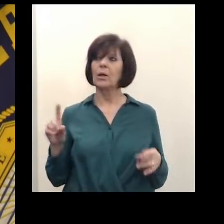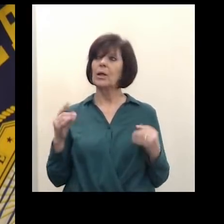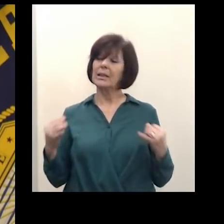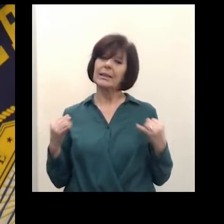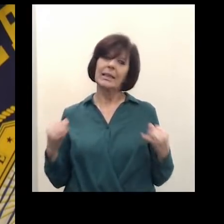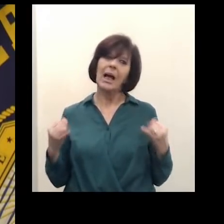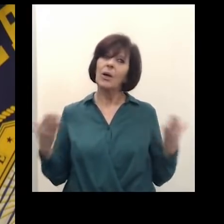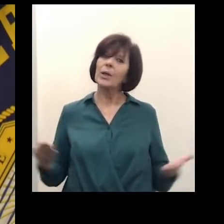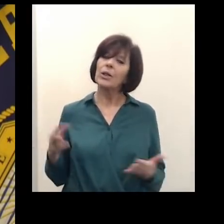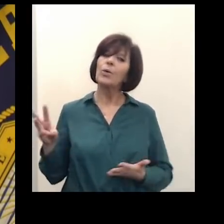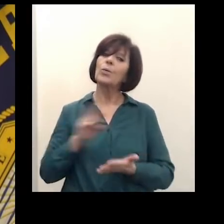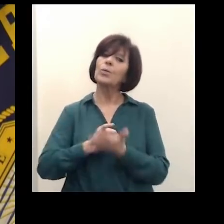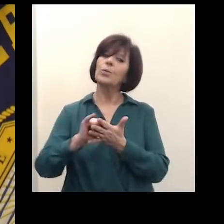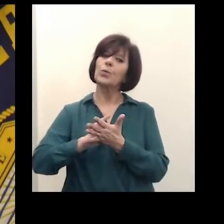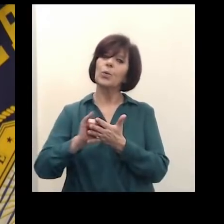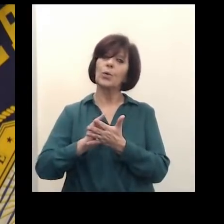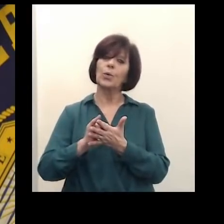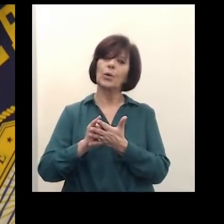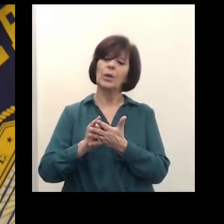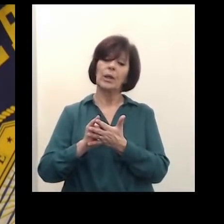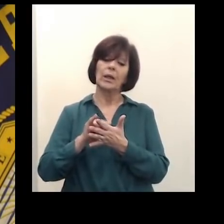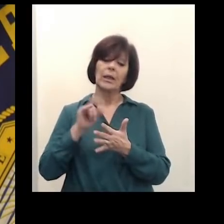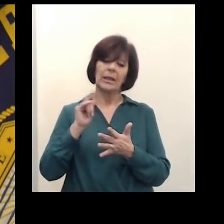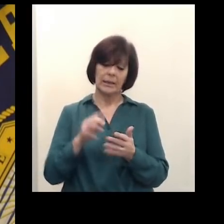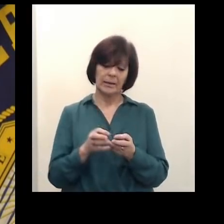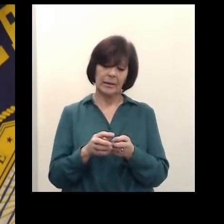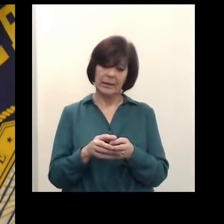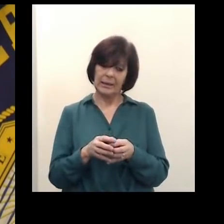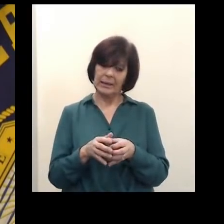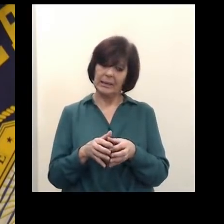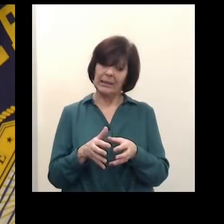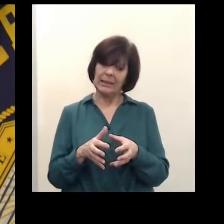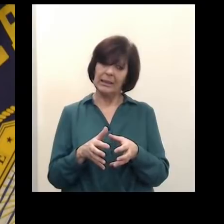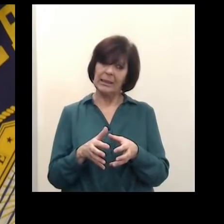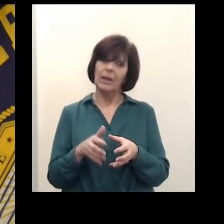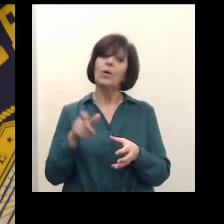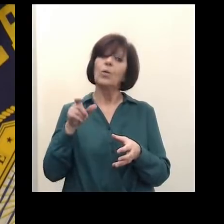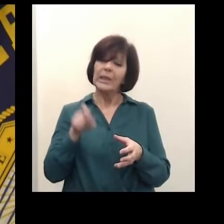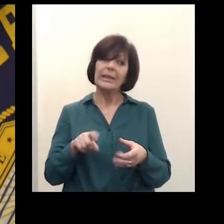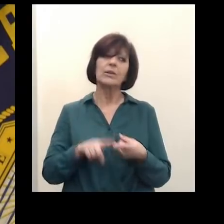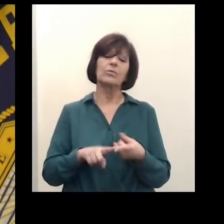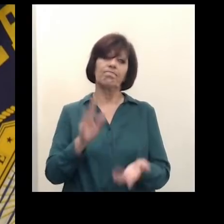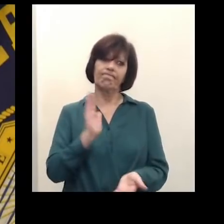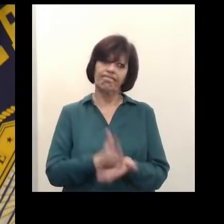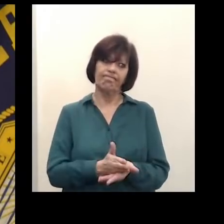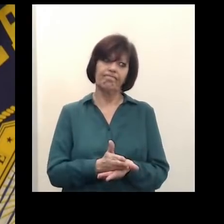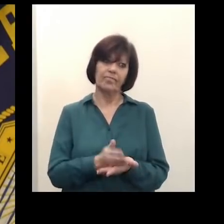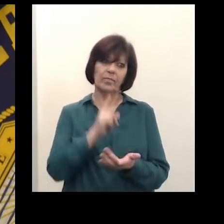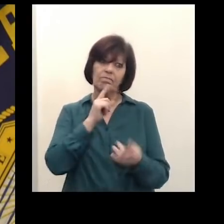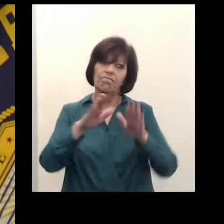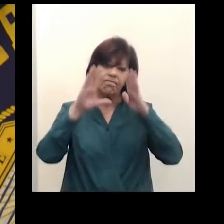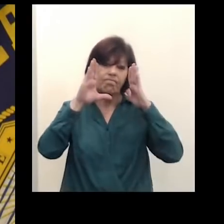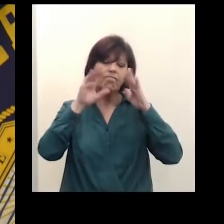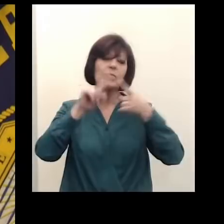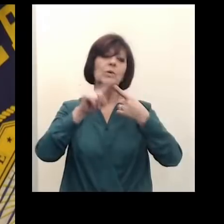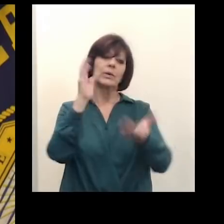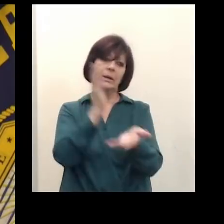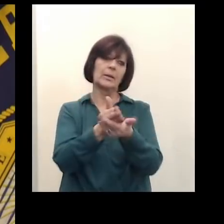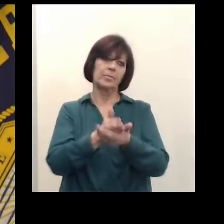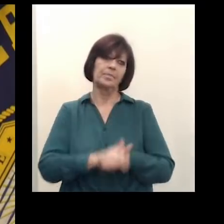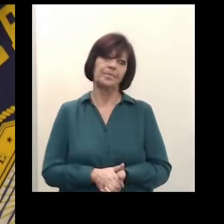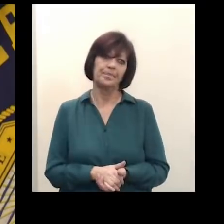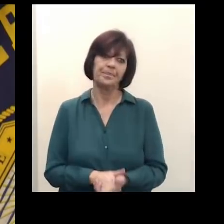in Western New York, the snowball effect is happening, and that's why we really need to up our game, be more rigorous to try to turn the corner on this